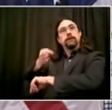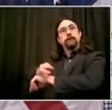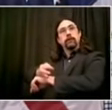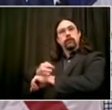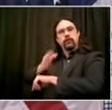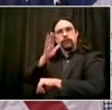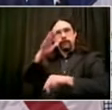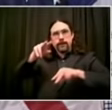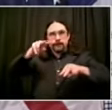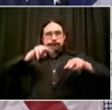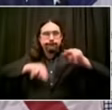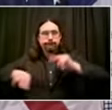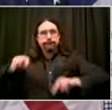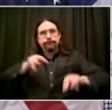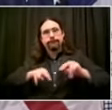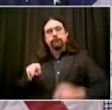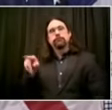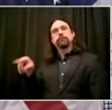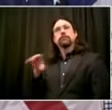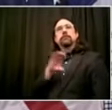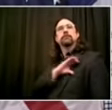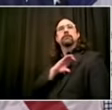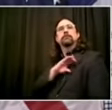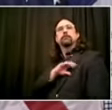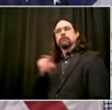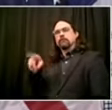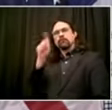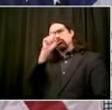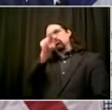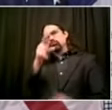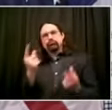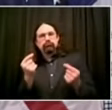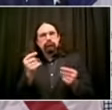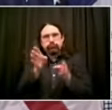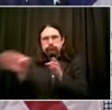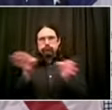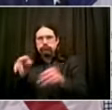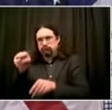only the type of thing that fits the NYPD, obviously, when it comes to fighting